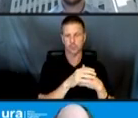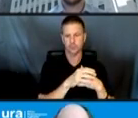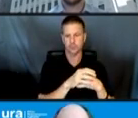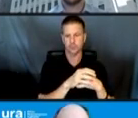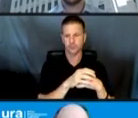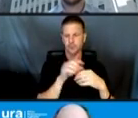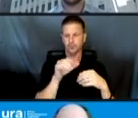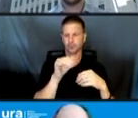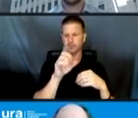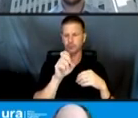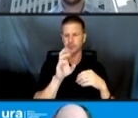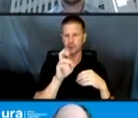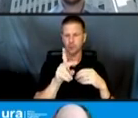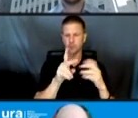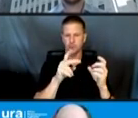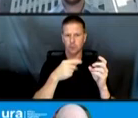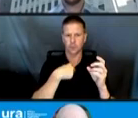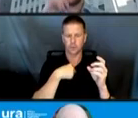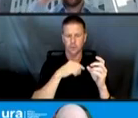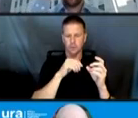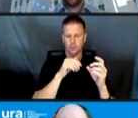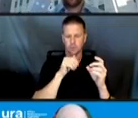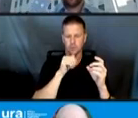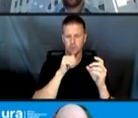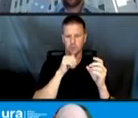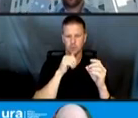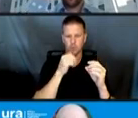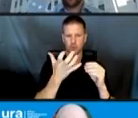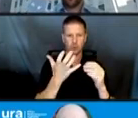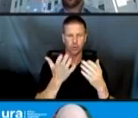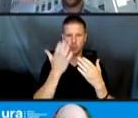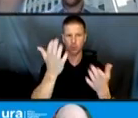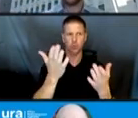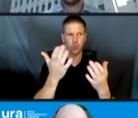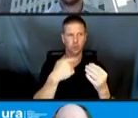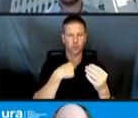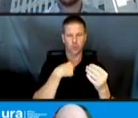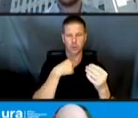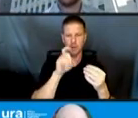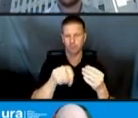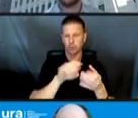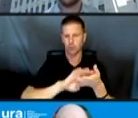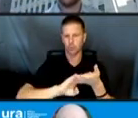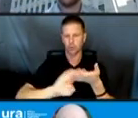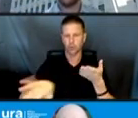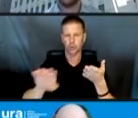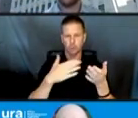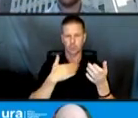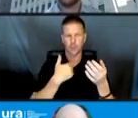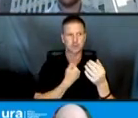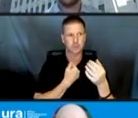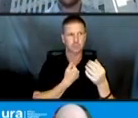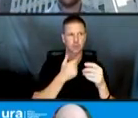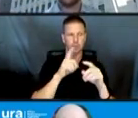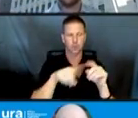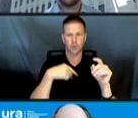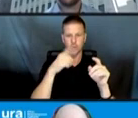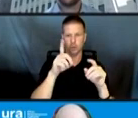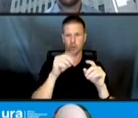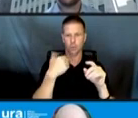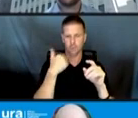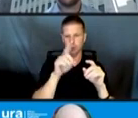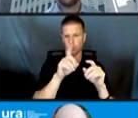This is Derek. I don't want to bring forward a motion. I have to recuse myself, but I do have a